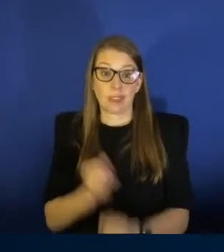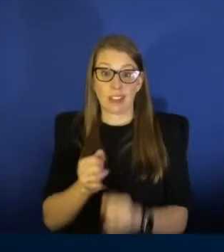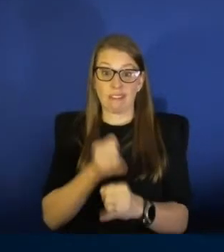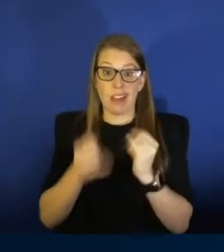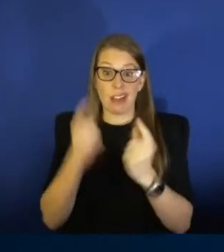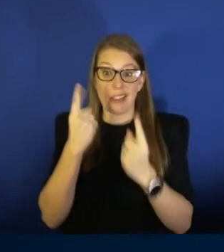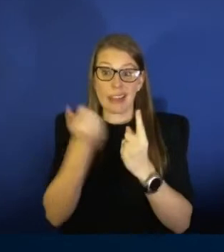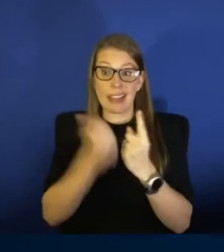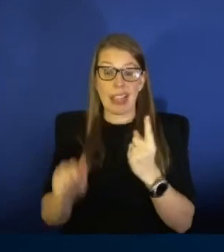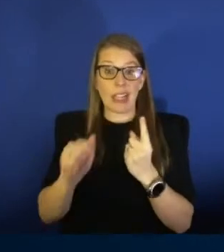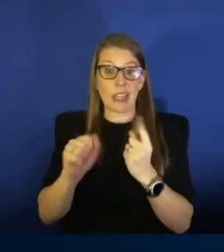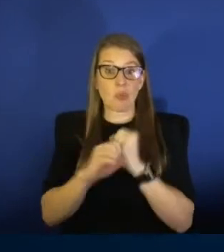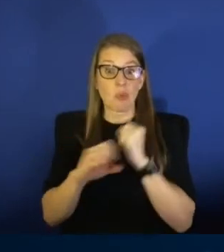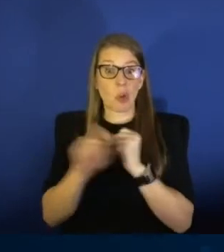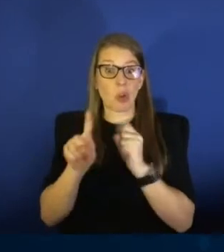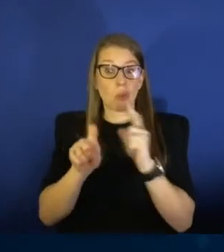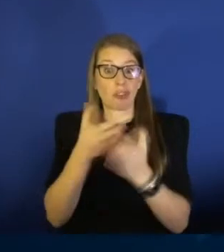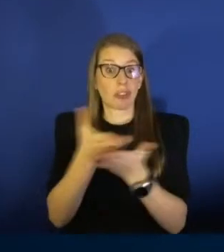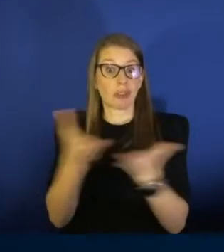questions on the line?